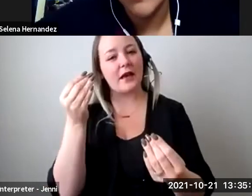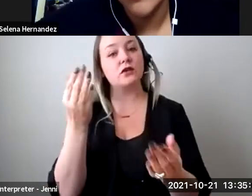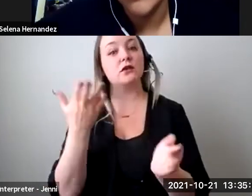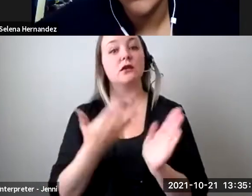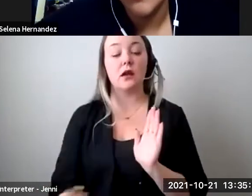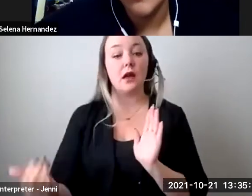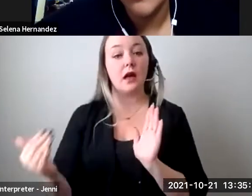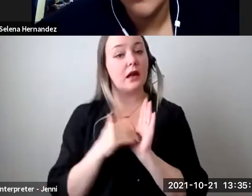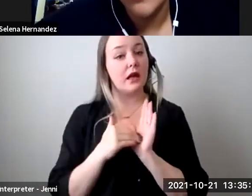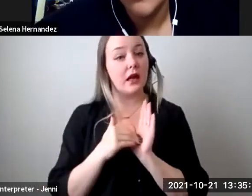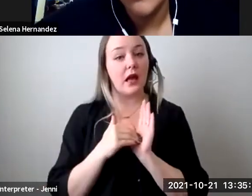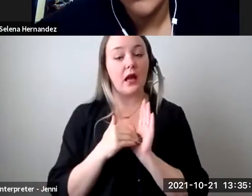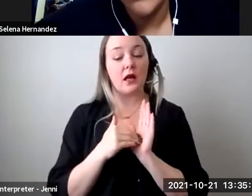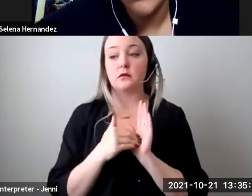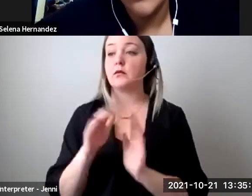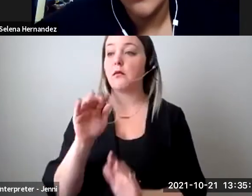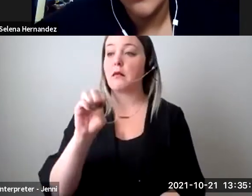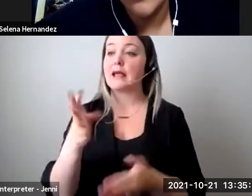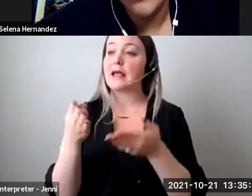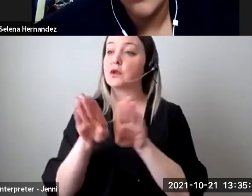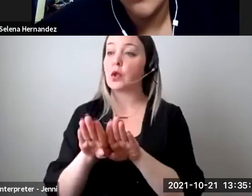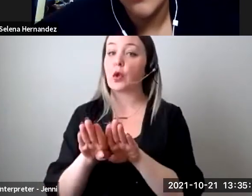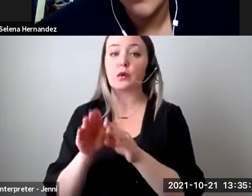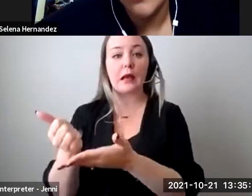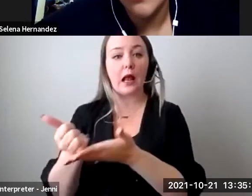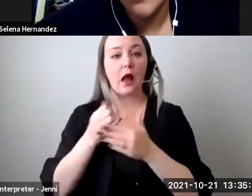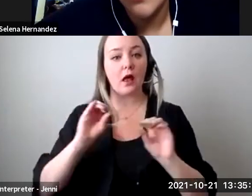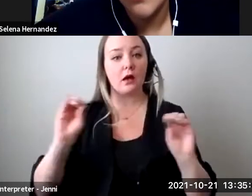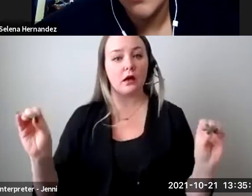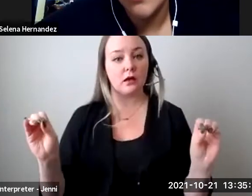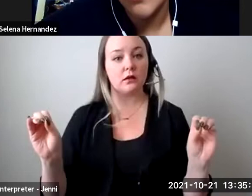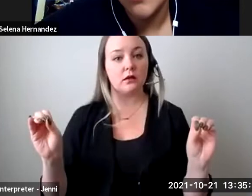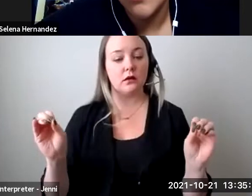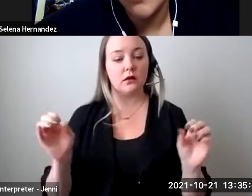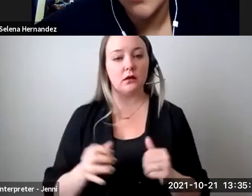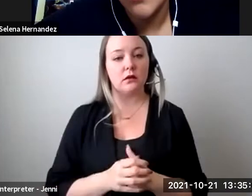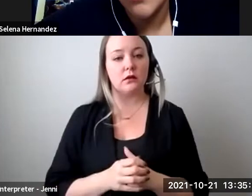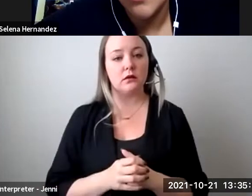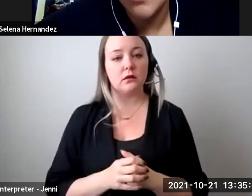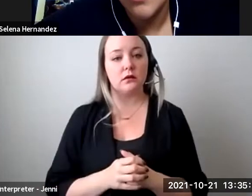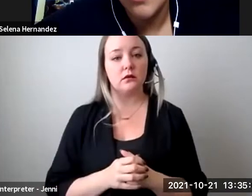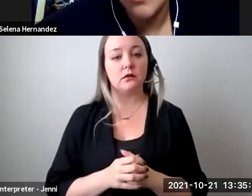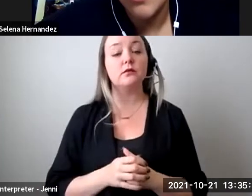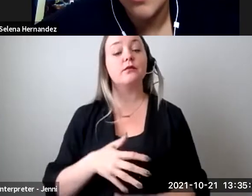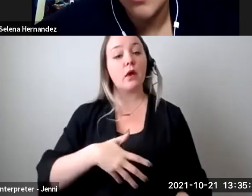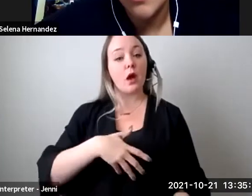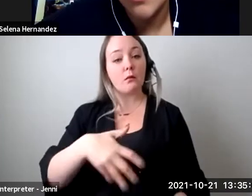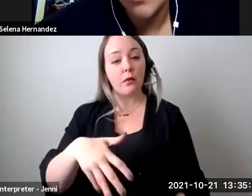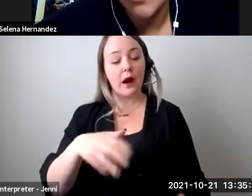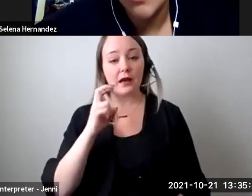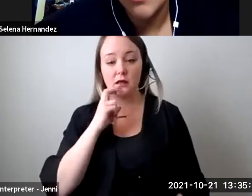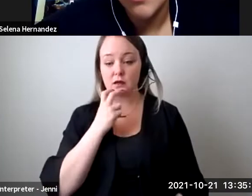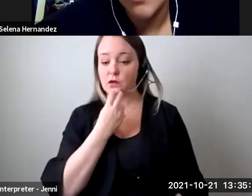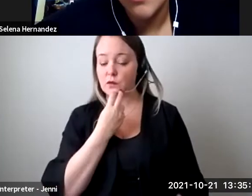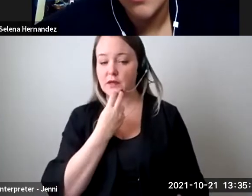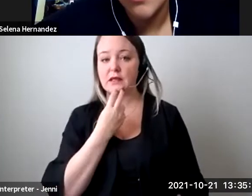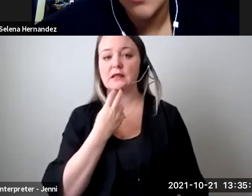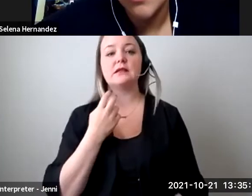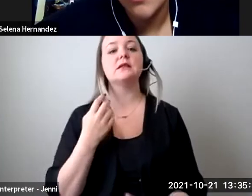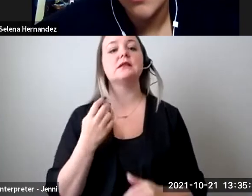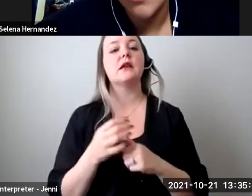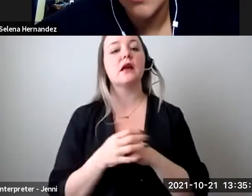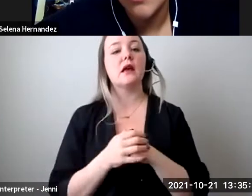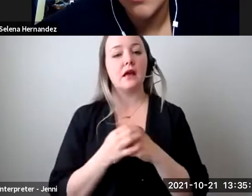again, case closed, no help. During my pregnancy with my twins, I ended up fleeing